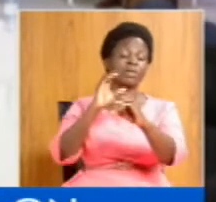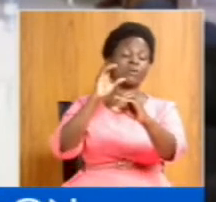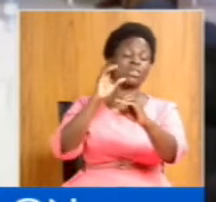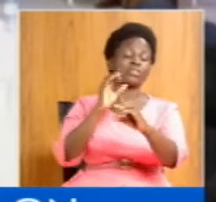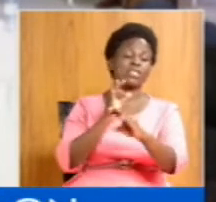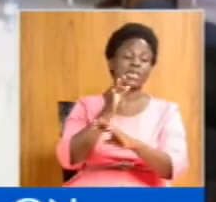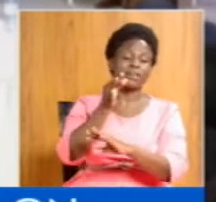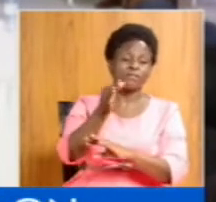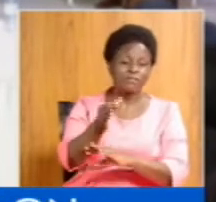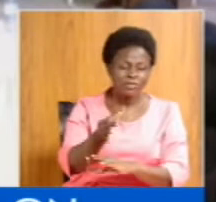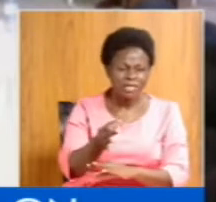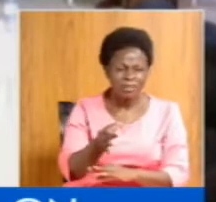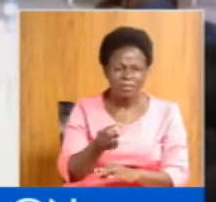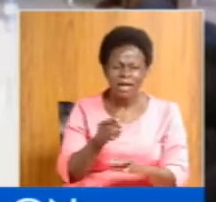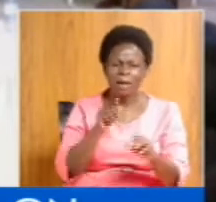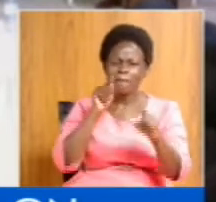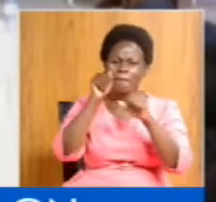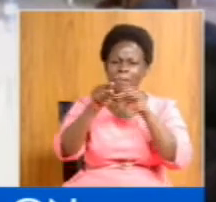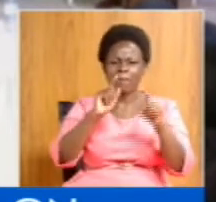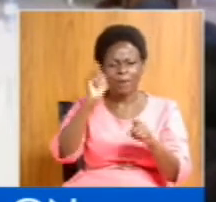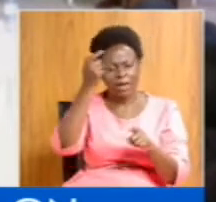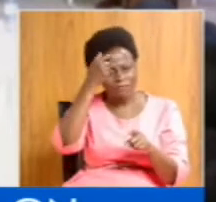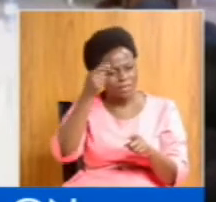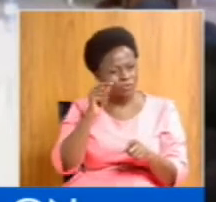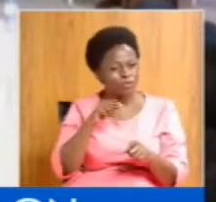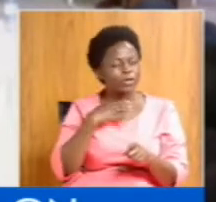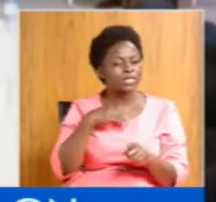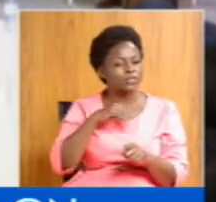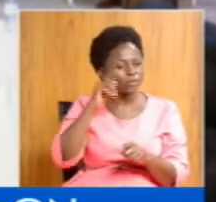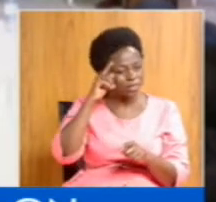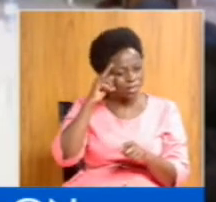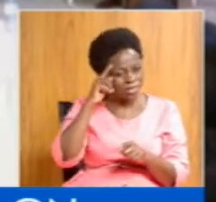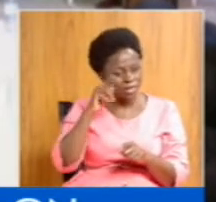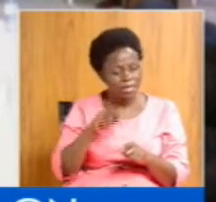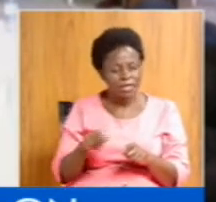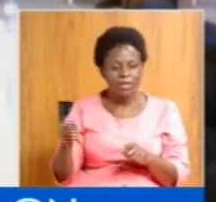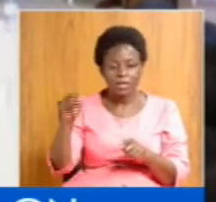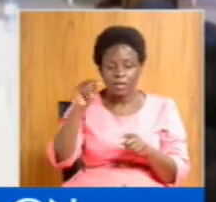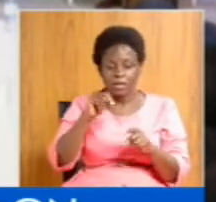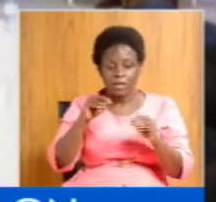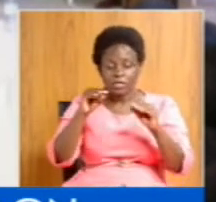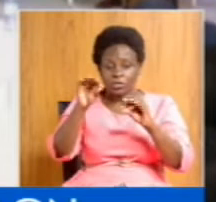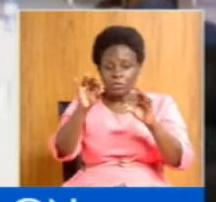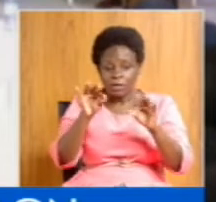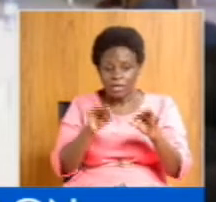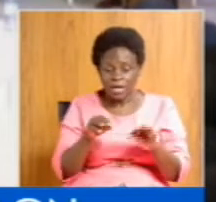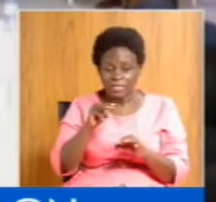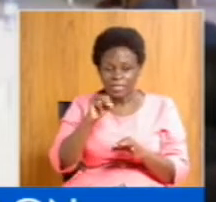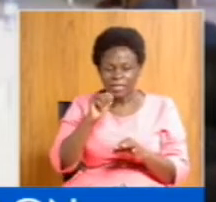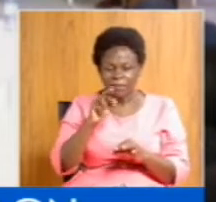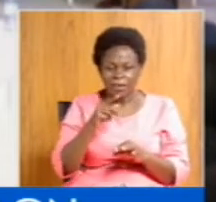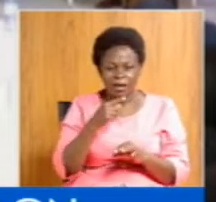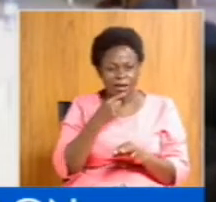our future now I'm not going to entirely blame government I think we need to rethink the entire national financial architecture and as Maria